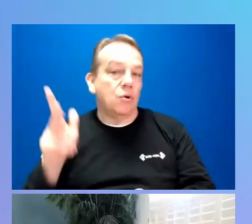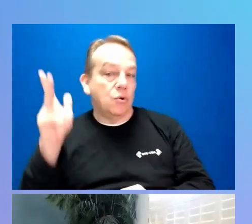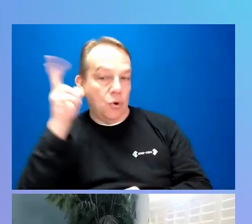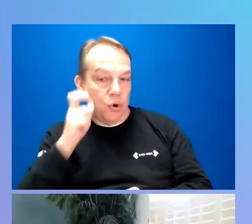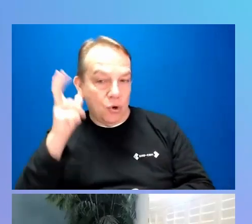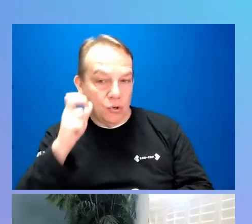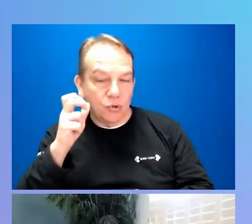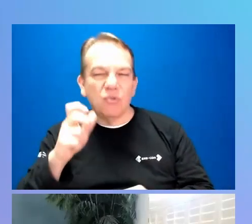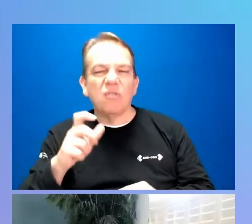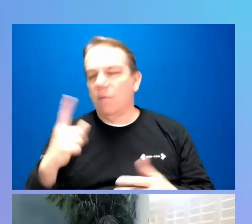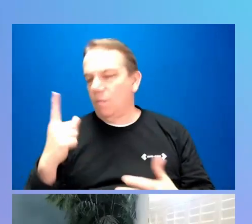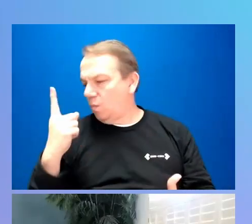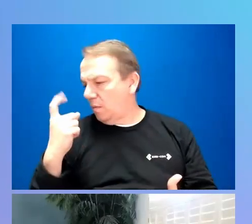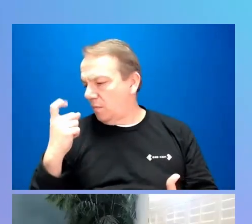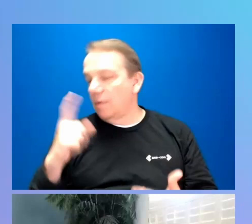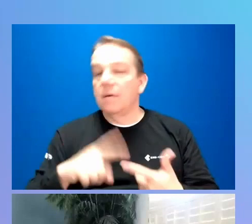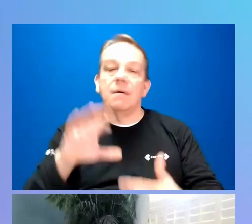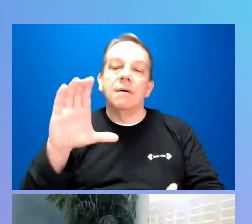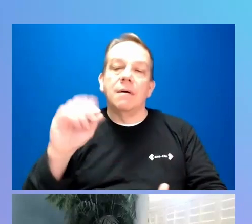was one other, cognitive.